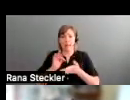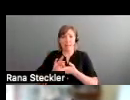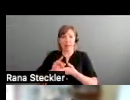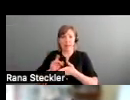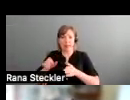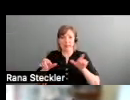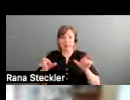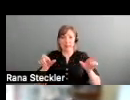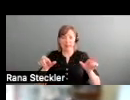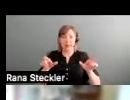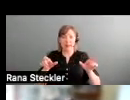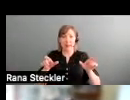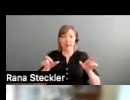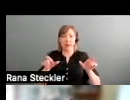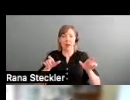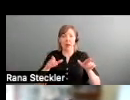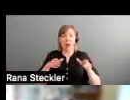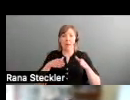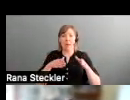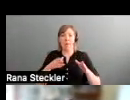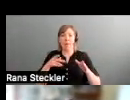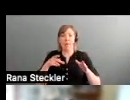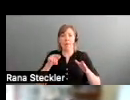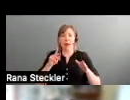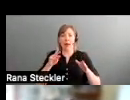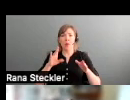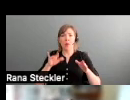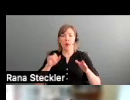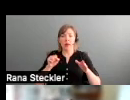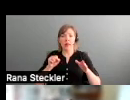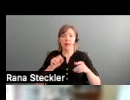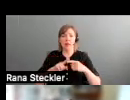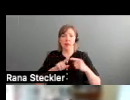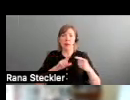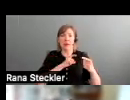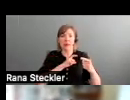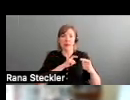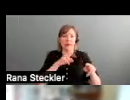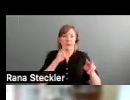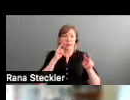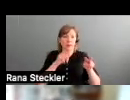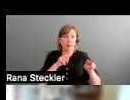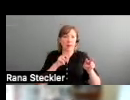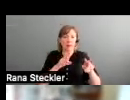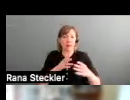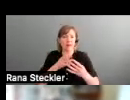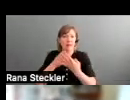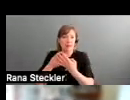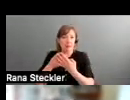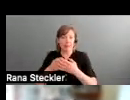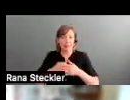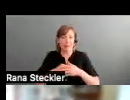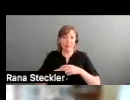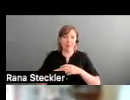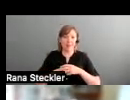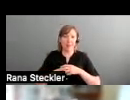pathologization, are pathways that lead to policing and surveillance and confinement. And it's really important to